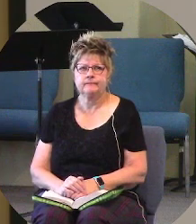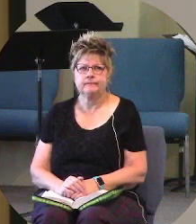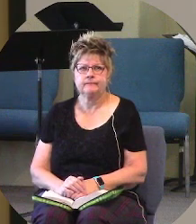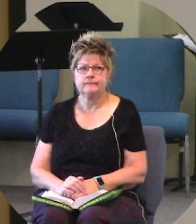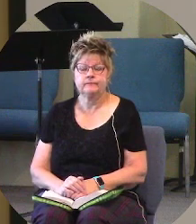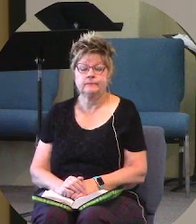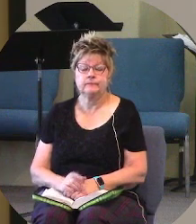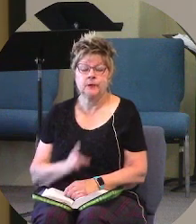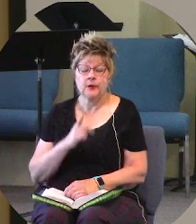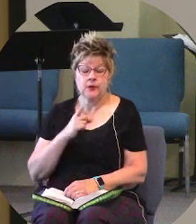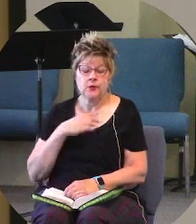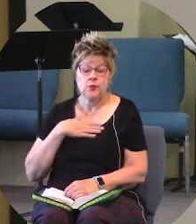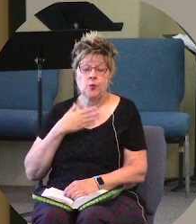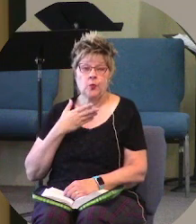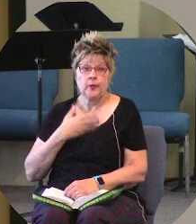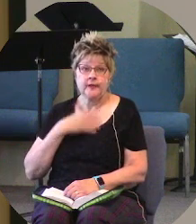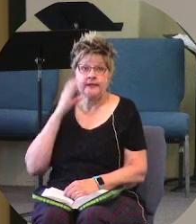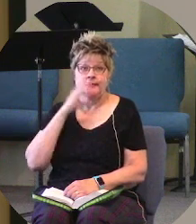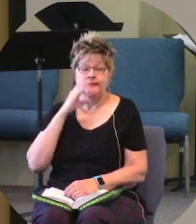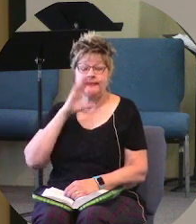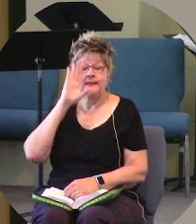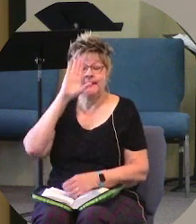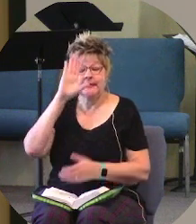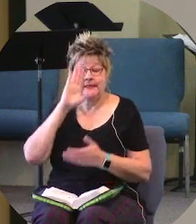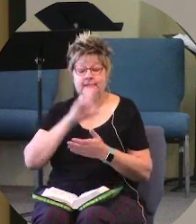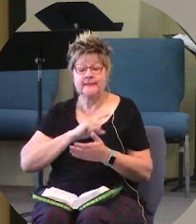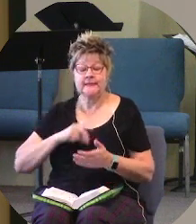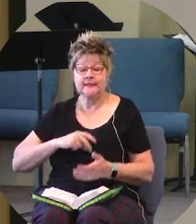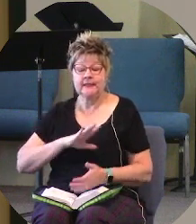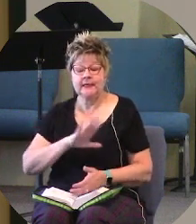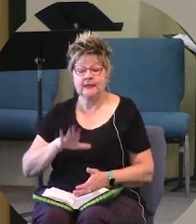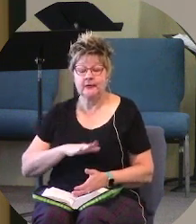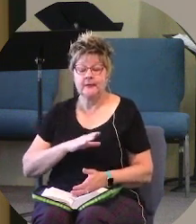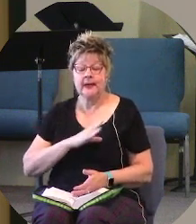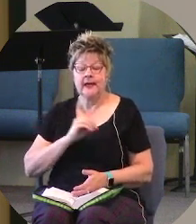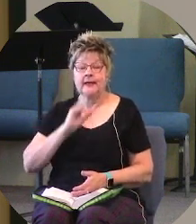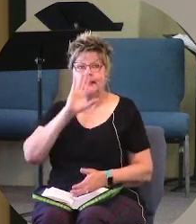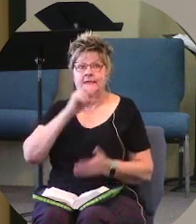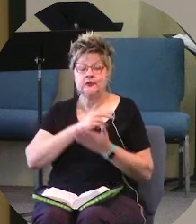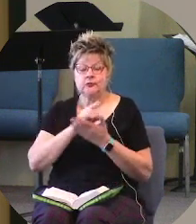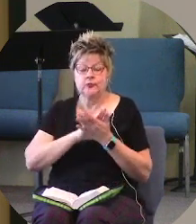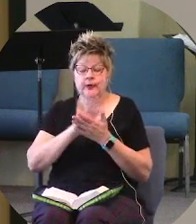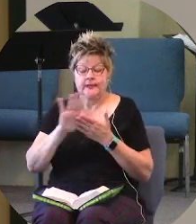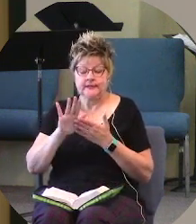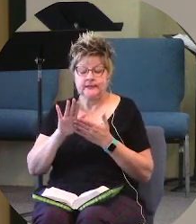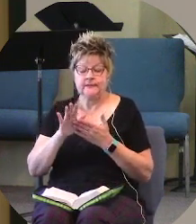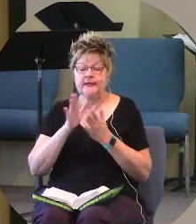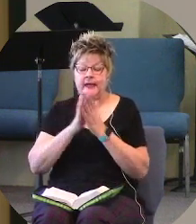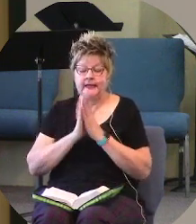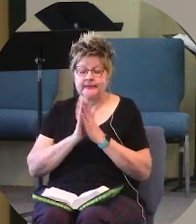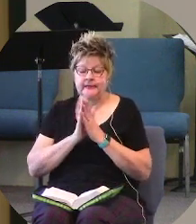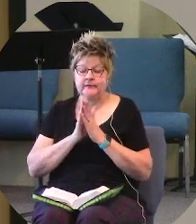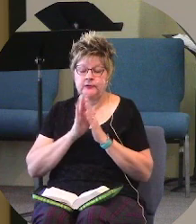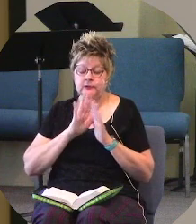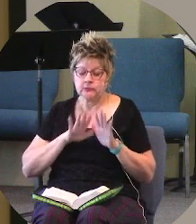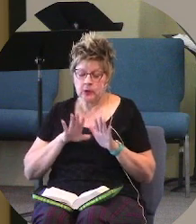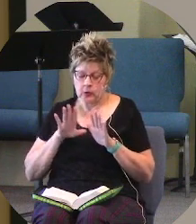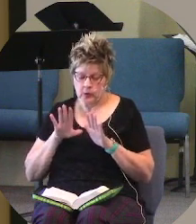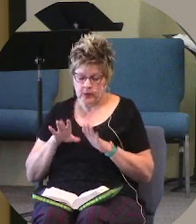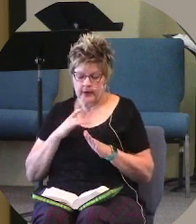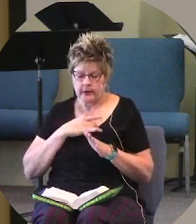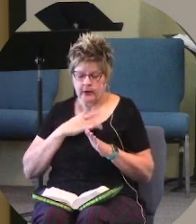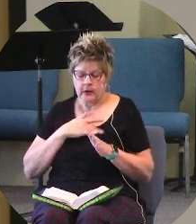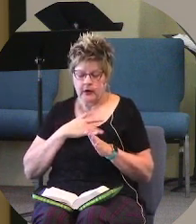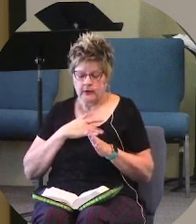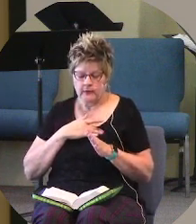Are you willing to seek his kingdom and his righteousness? I'm going to ask if you'll just quiet your heart, bow your heads. I want to pray for us.